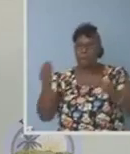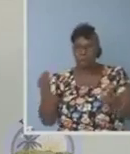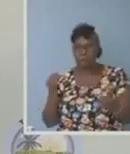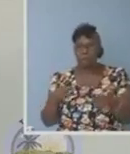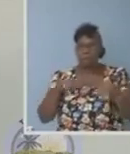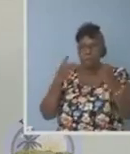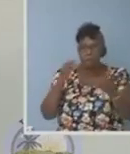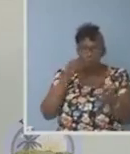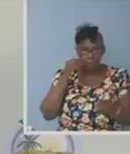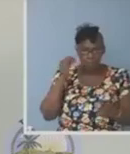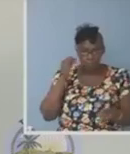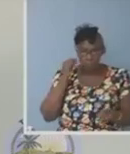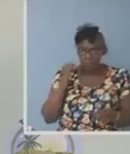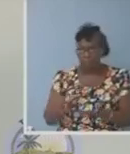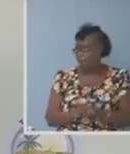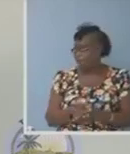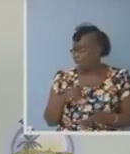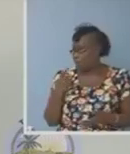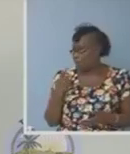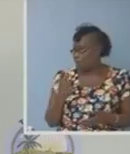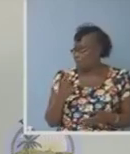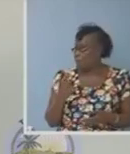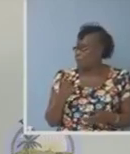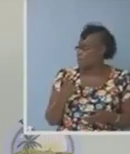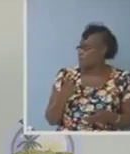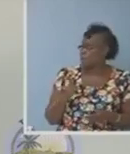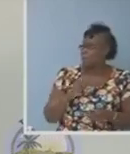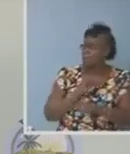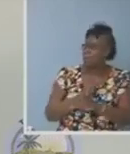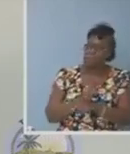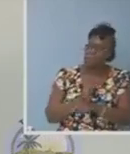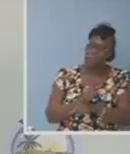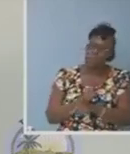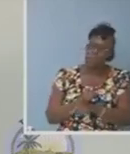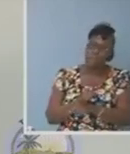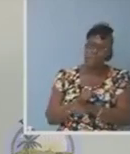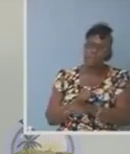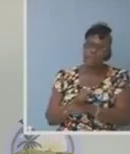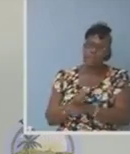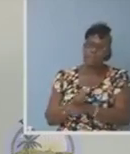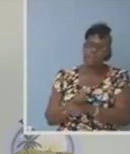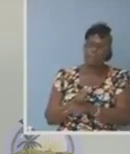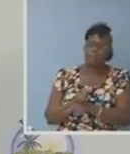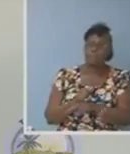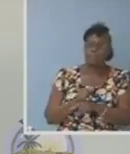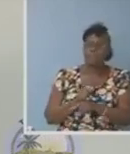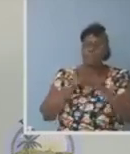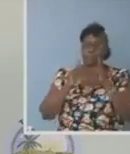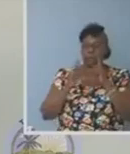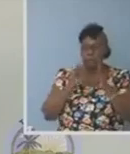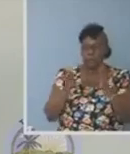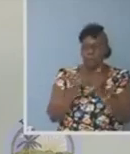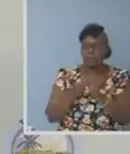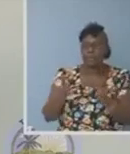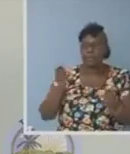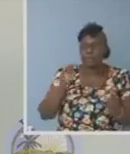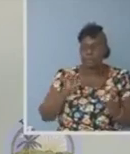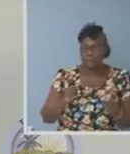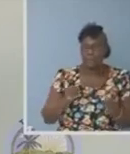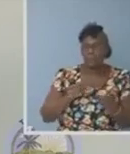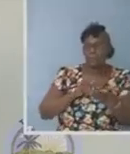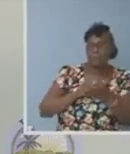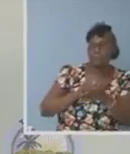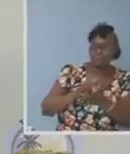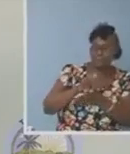in two directions. One is that we've been working very closely with the partners, advising them and informing them of what the flight schedules